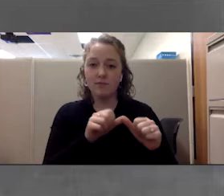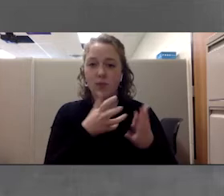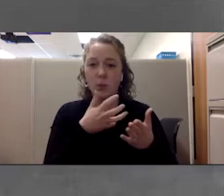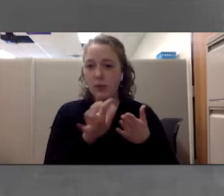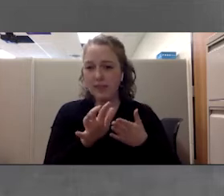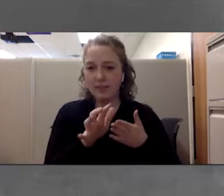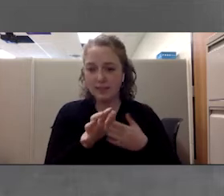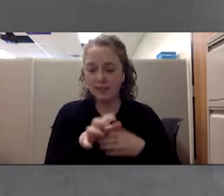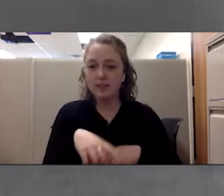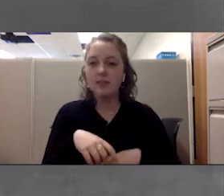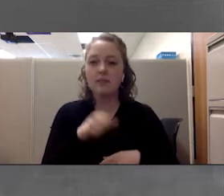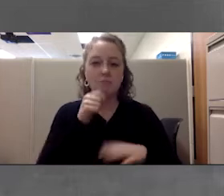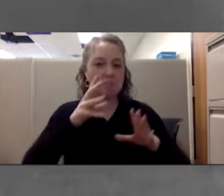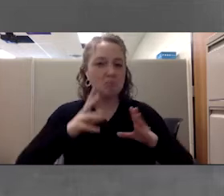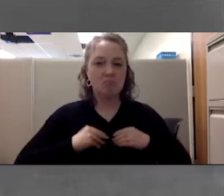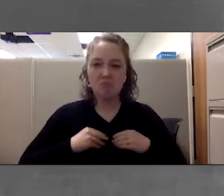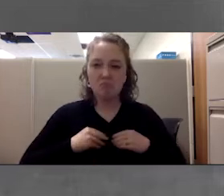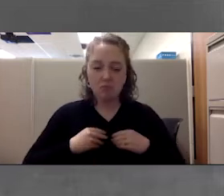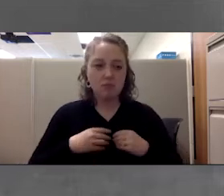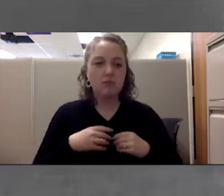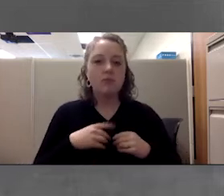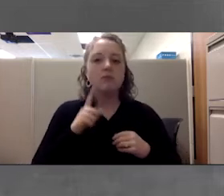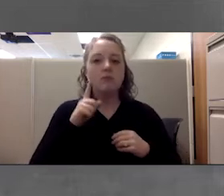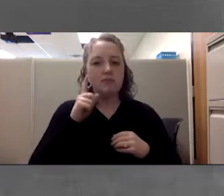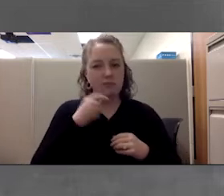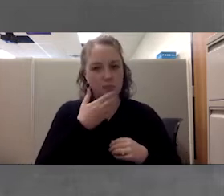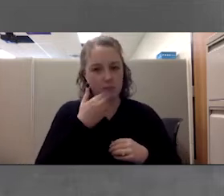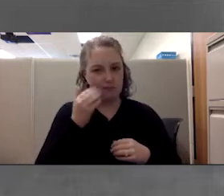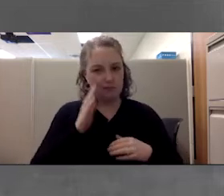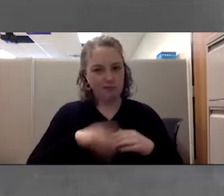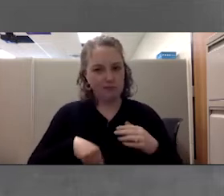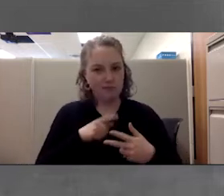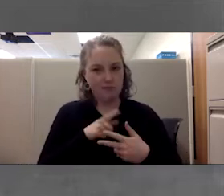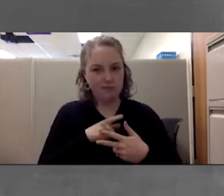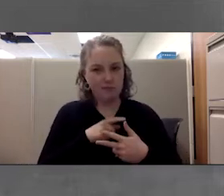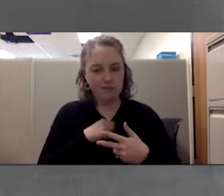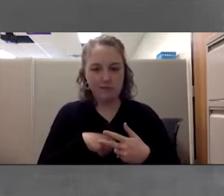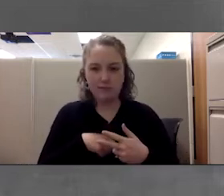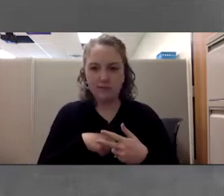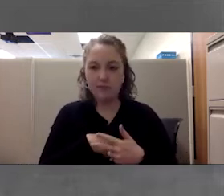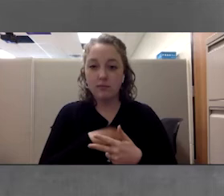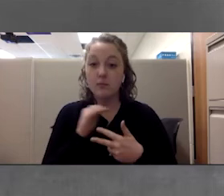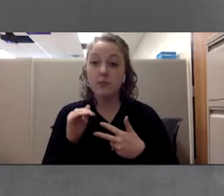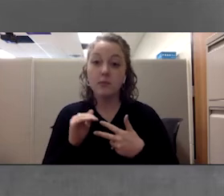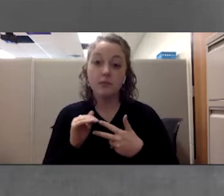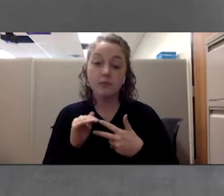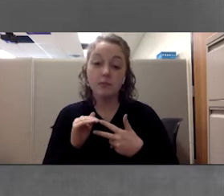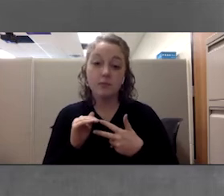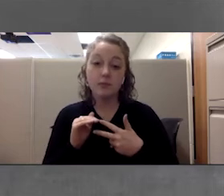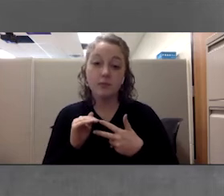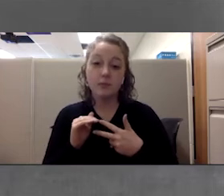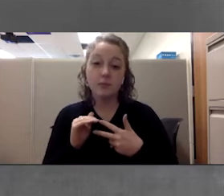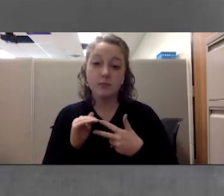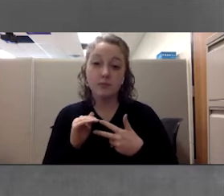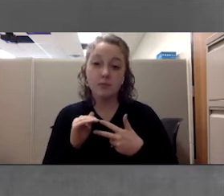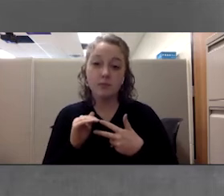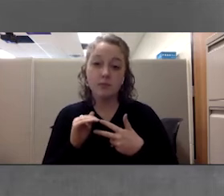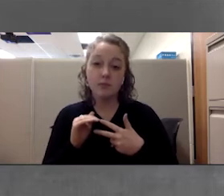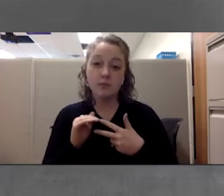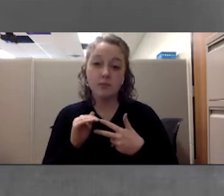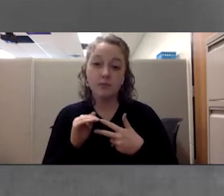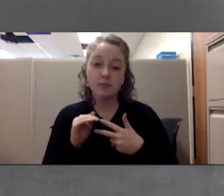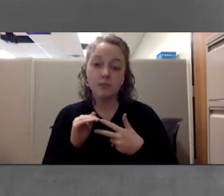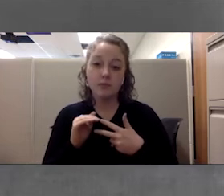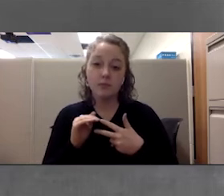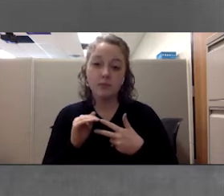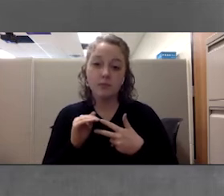unacceptable, and we just need to do better on that part for the most part. What about the renovating the high school? Kind of moving